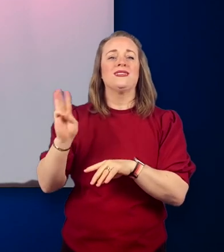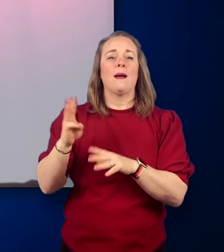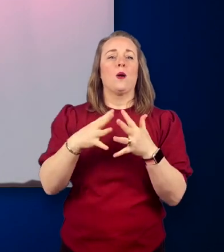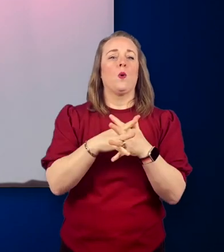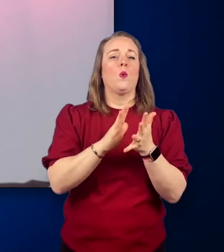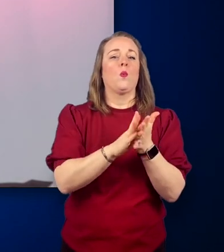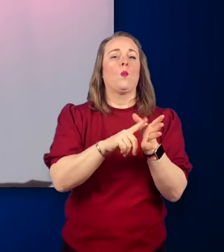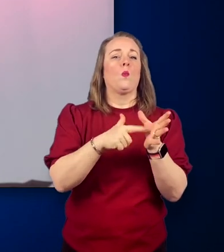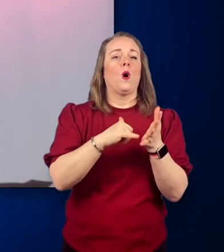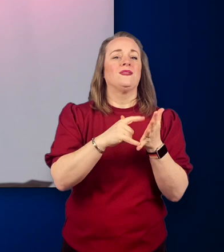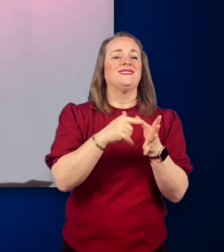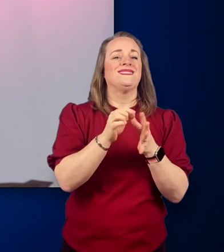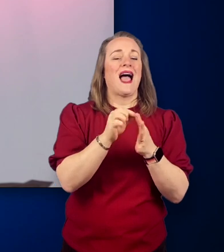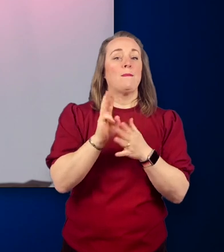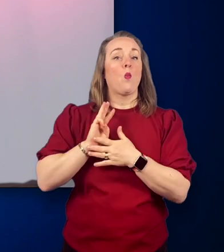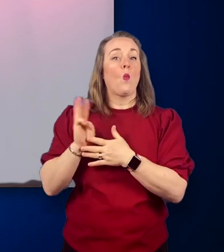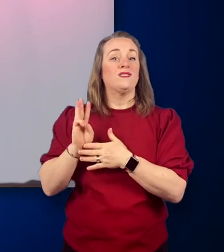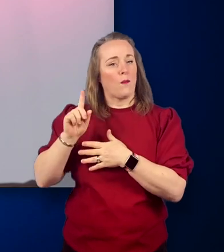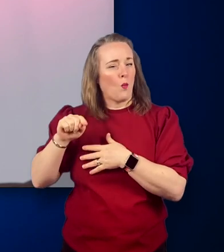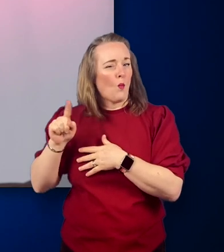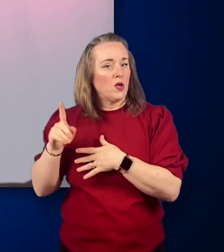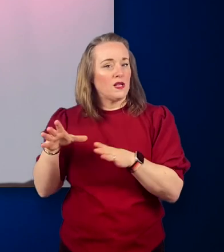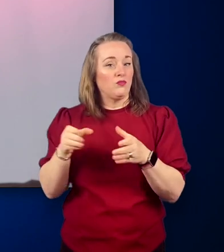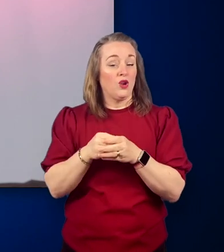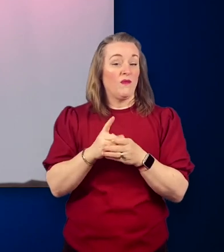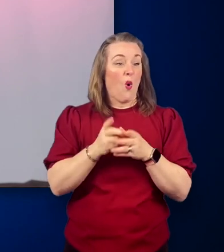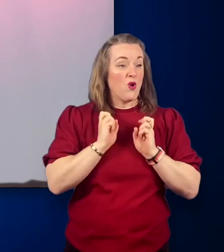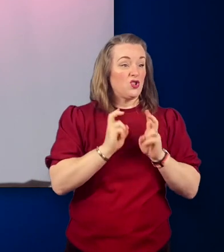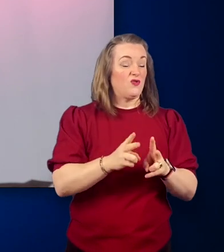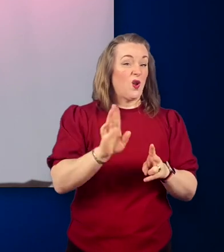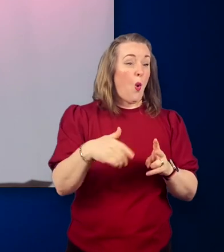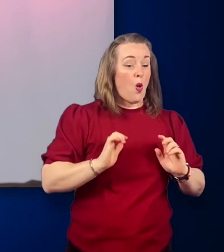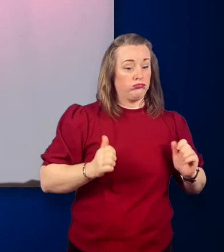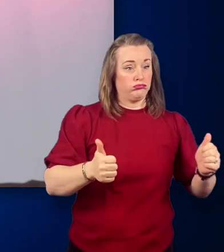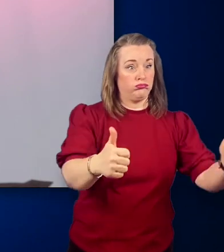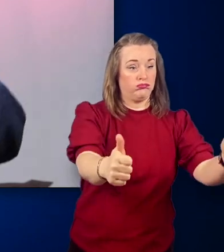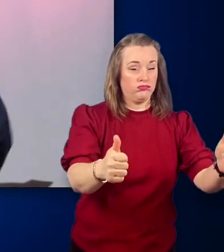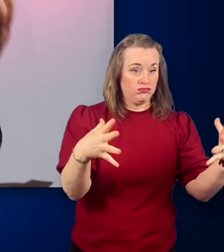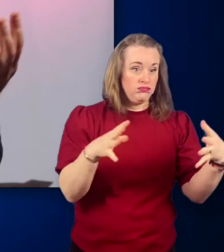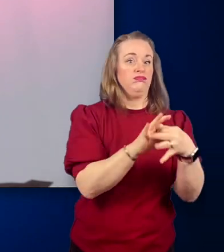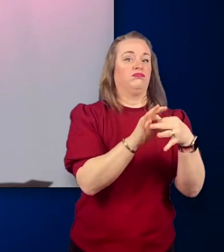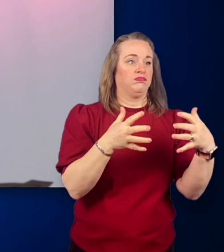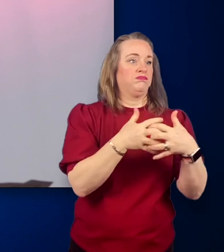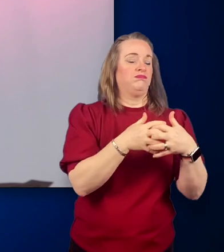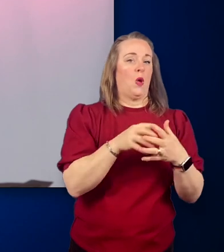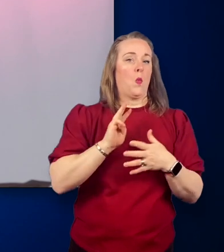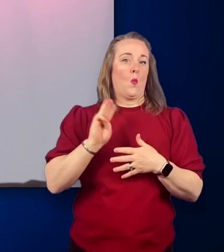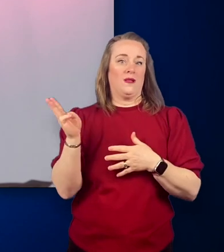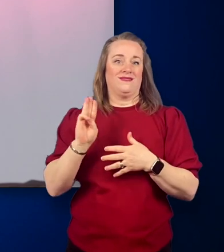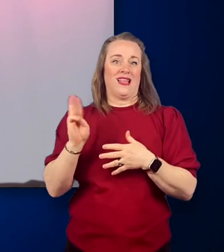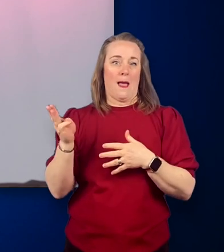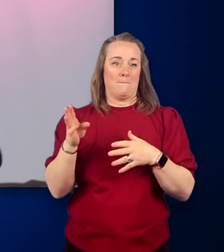group in her cul-de-sac. And they started doing things on WhatsApp. They did a quiz